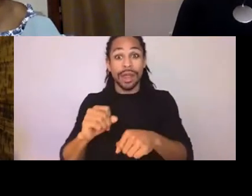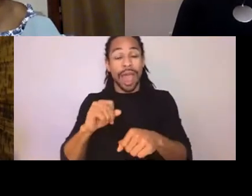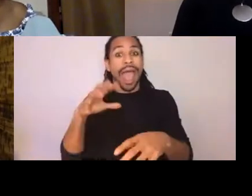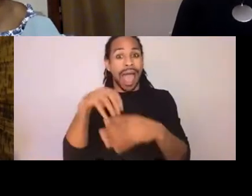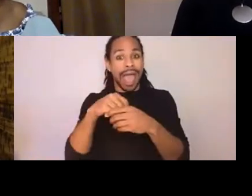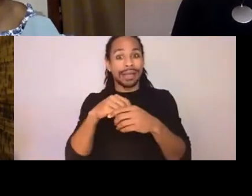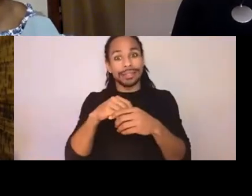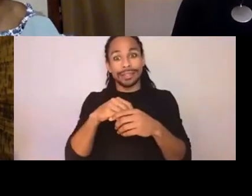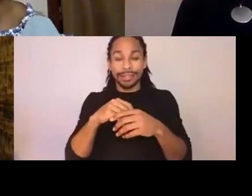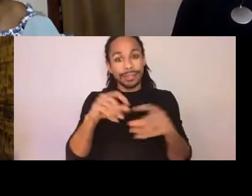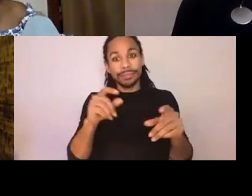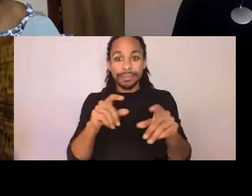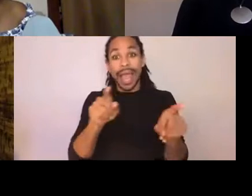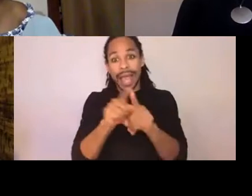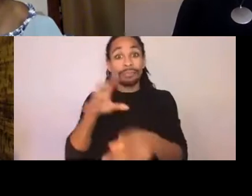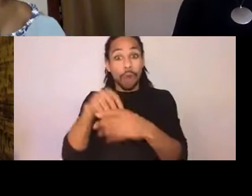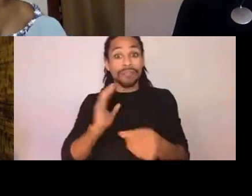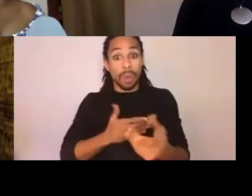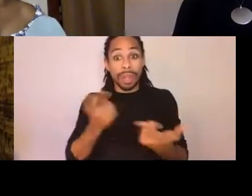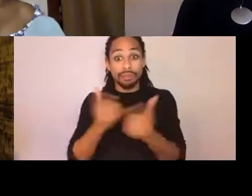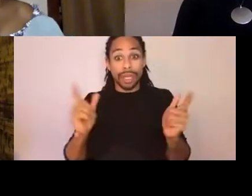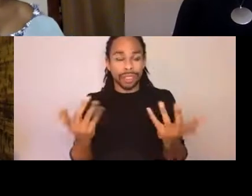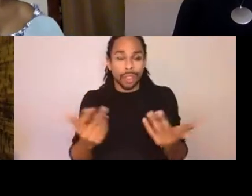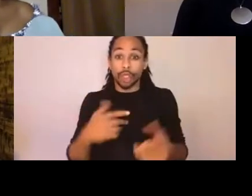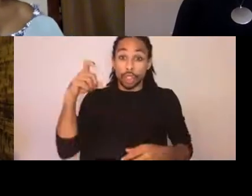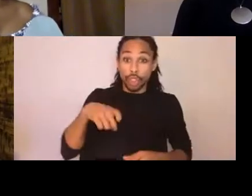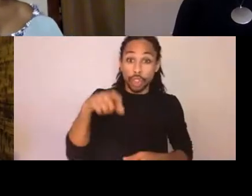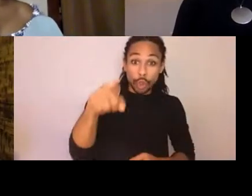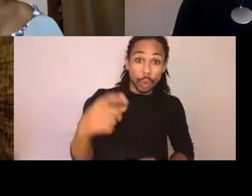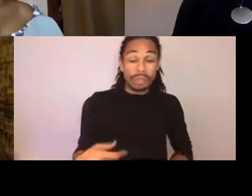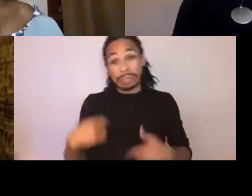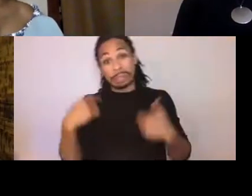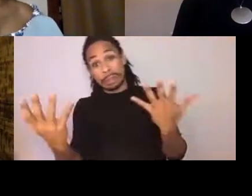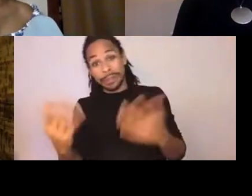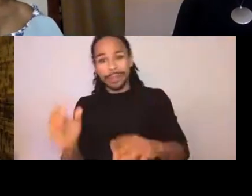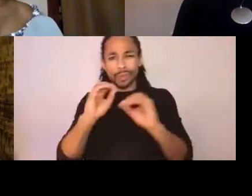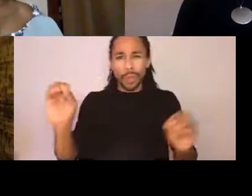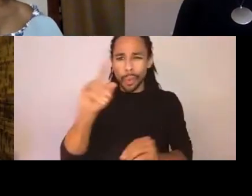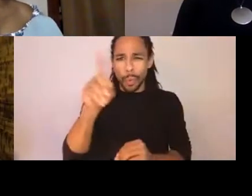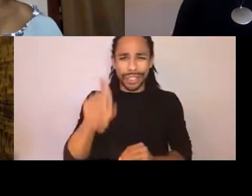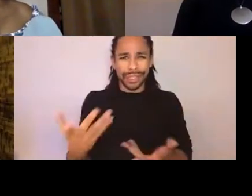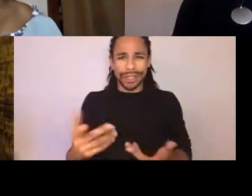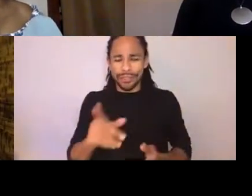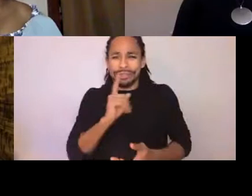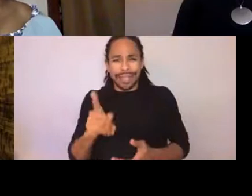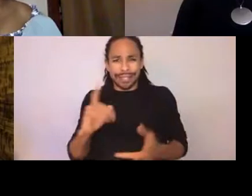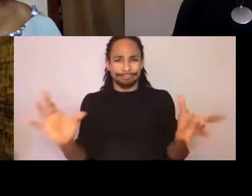a matter of should you, it's a matter of course, you know, you have, like, there's no question that it's intrinsically